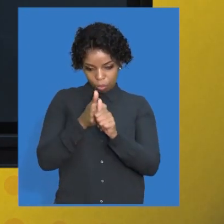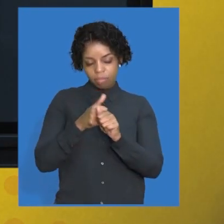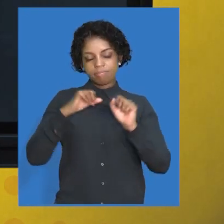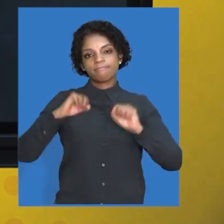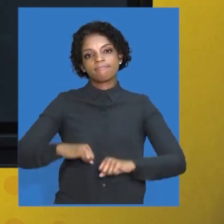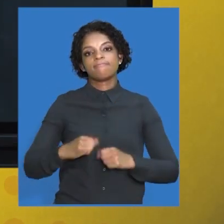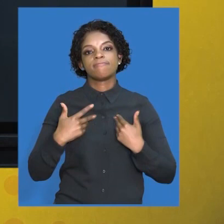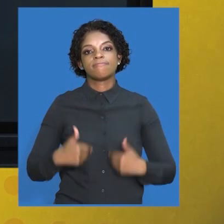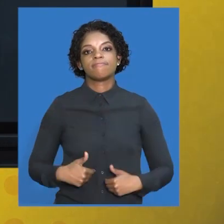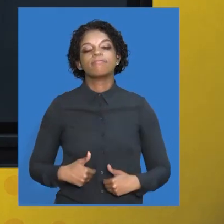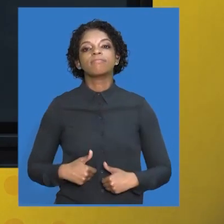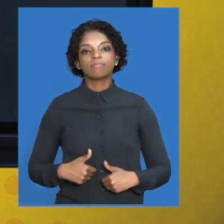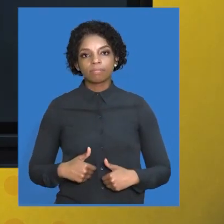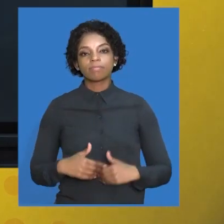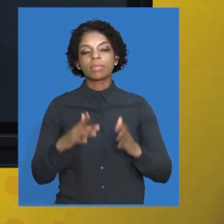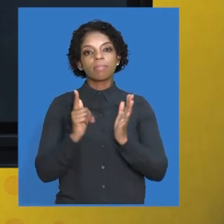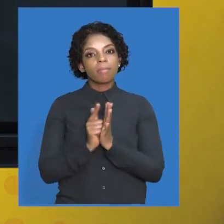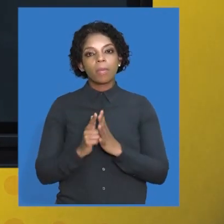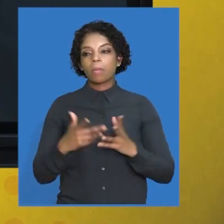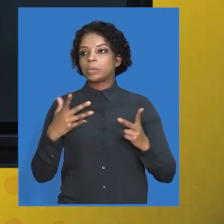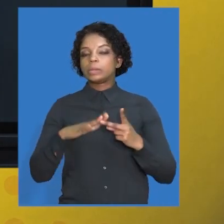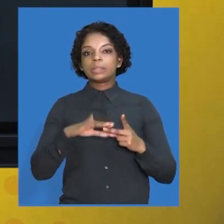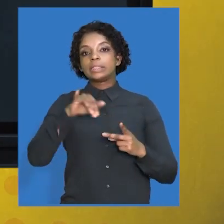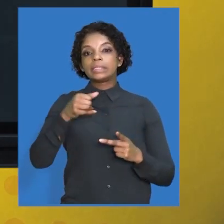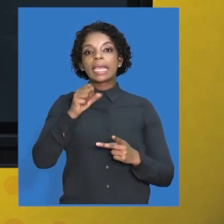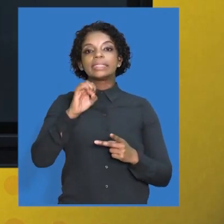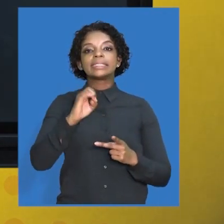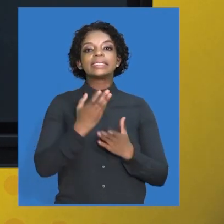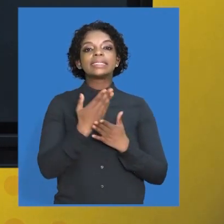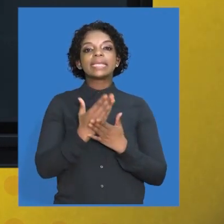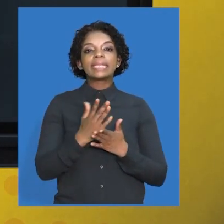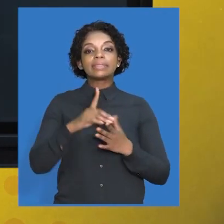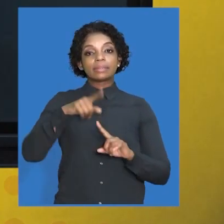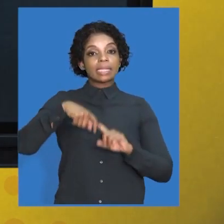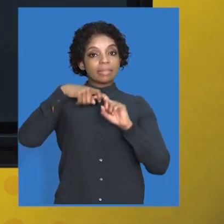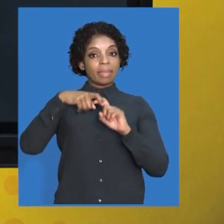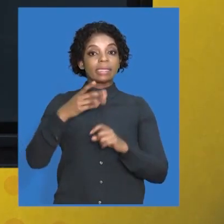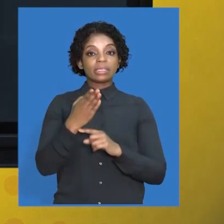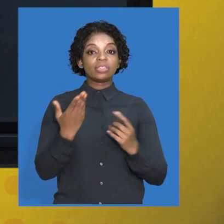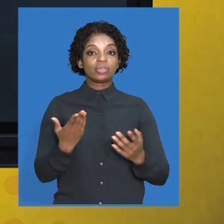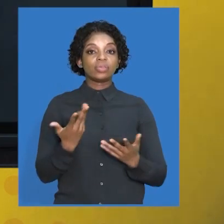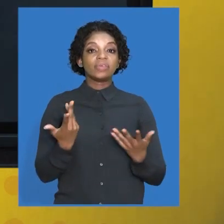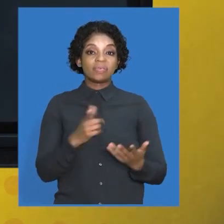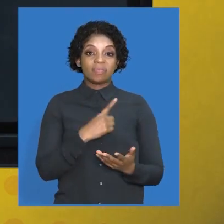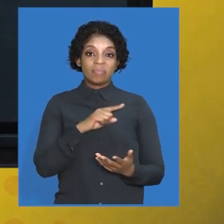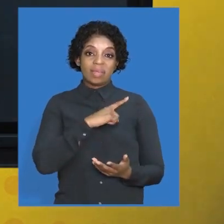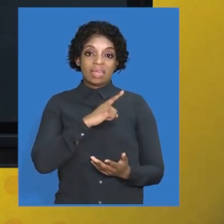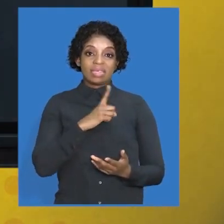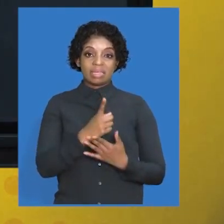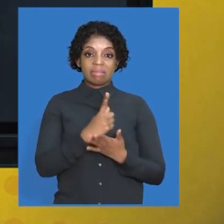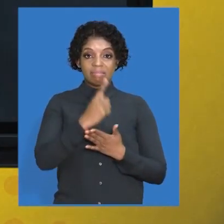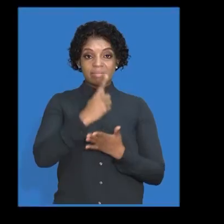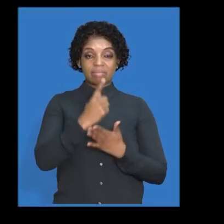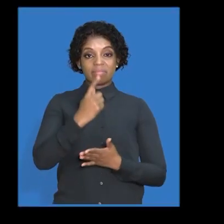any legislation and laws. The JSE can also suspend you from trading on the JSE. And publishing